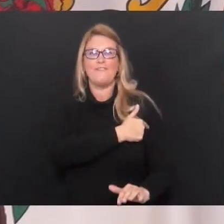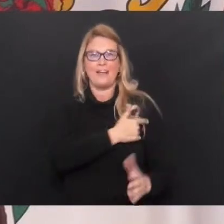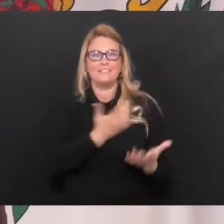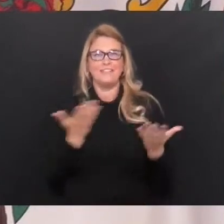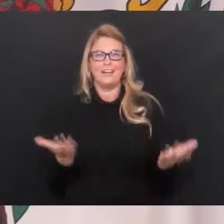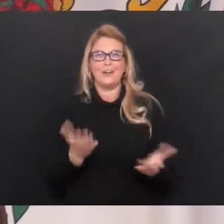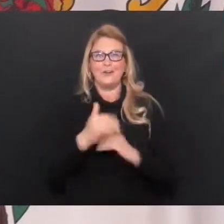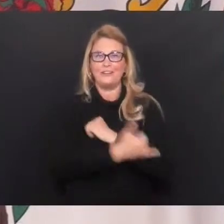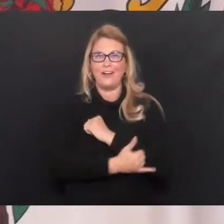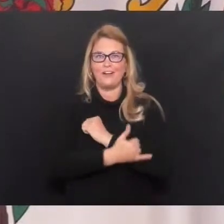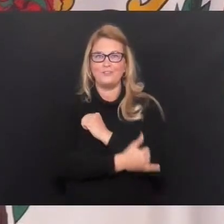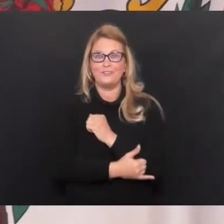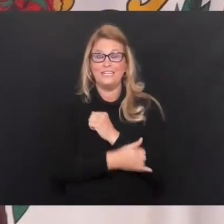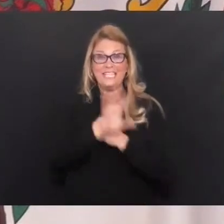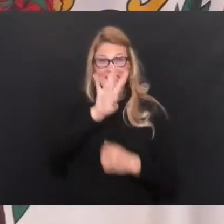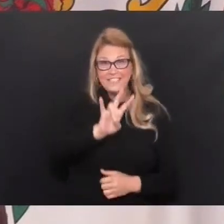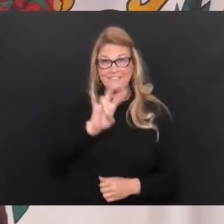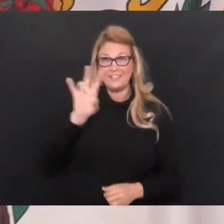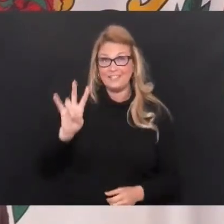this country.